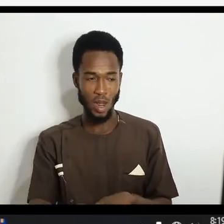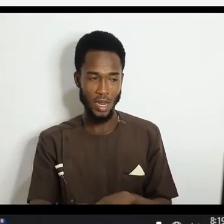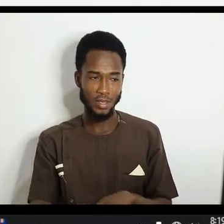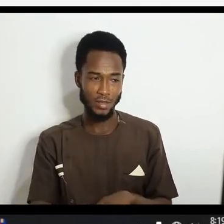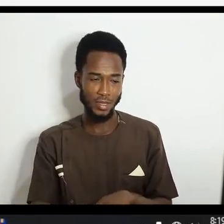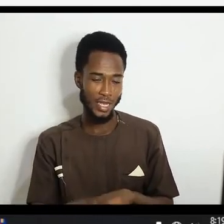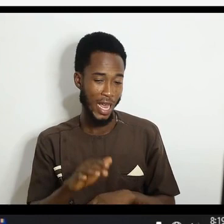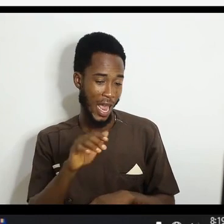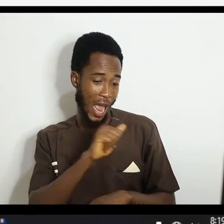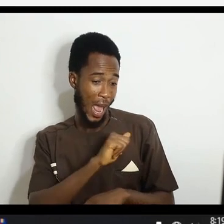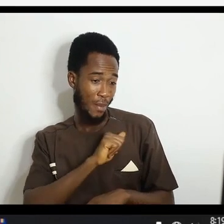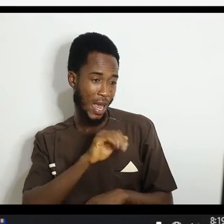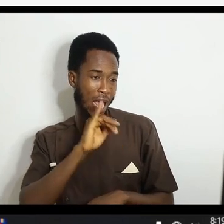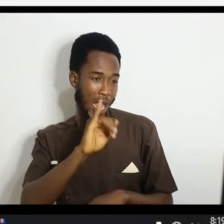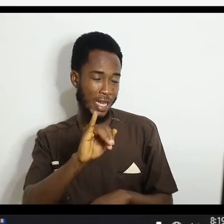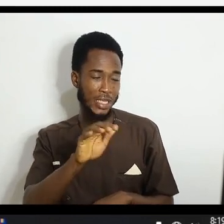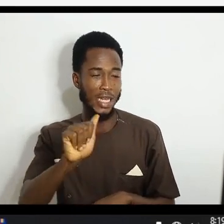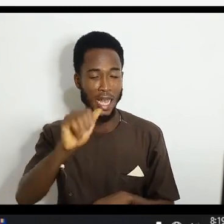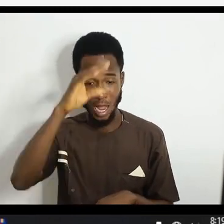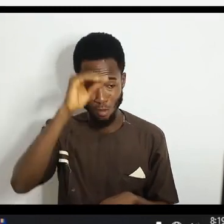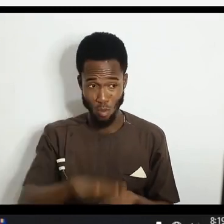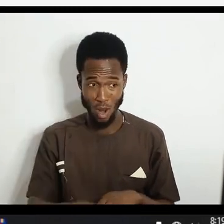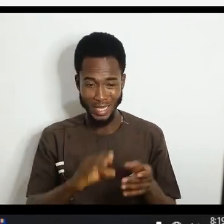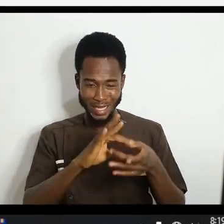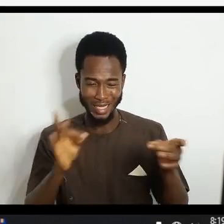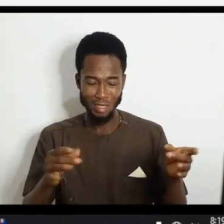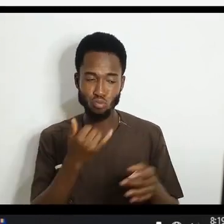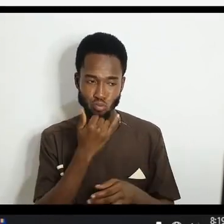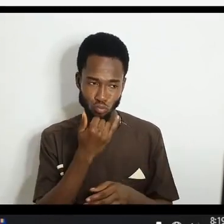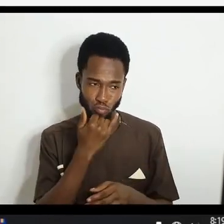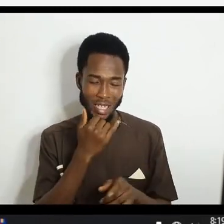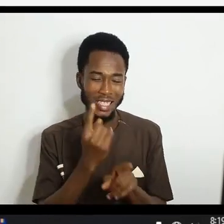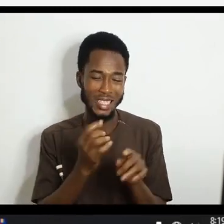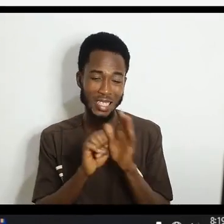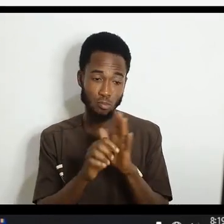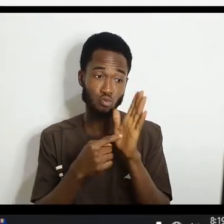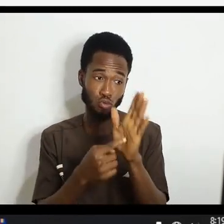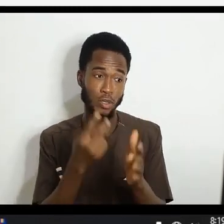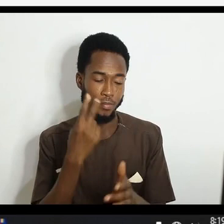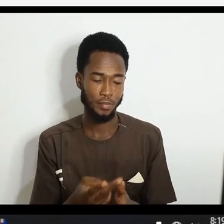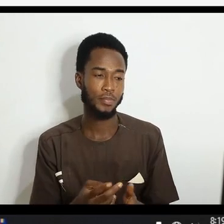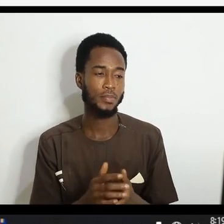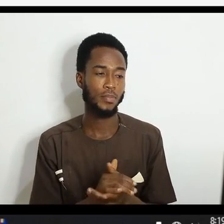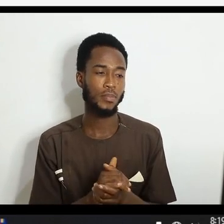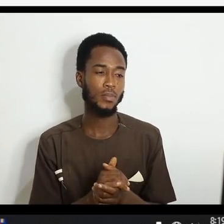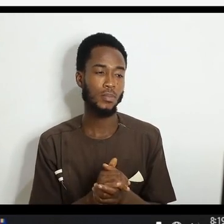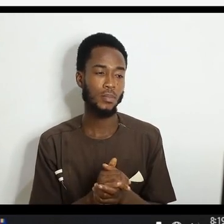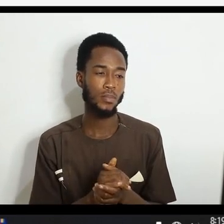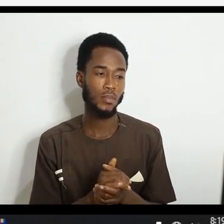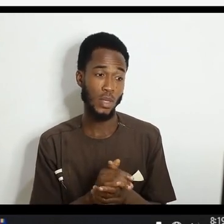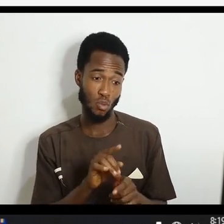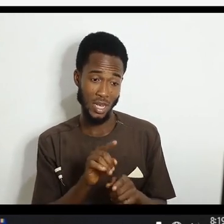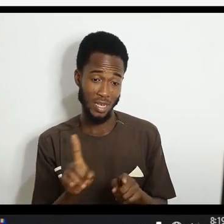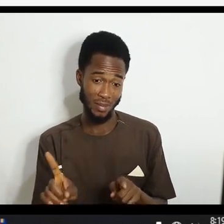Something like Amma is a boy. This sentence is not right, but let's use it as example. So something